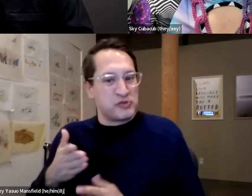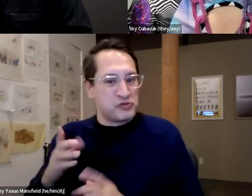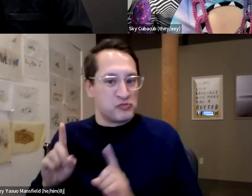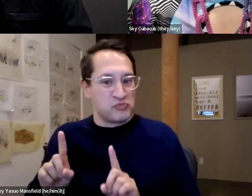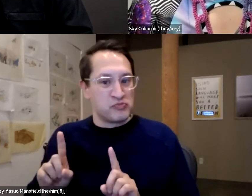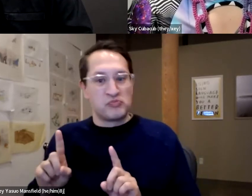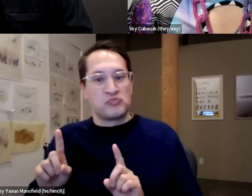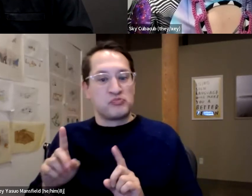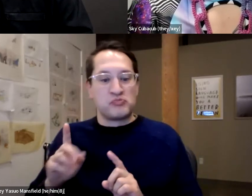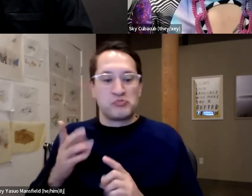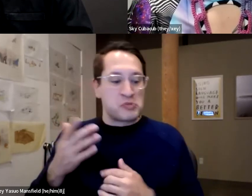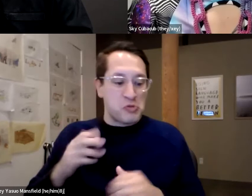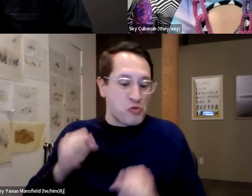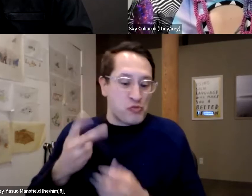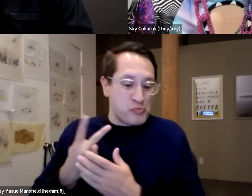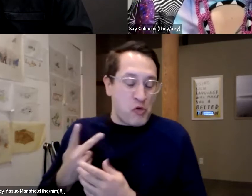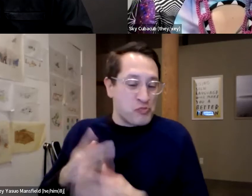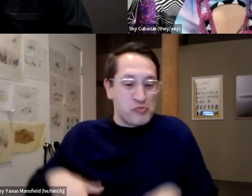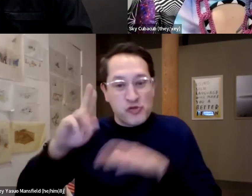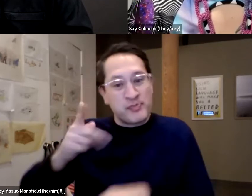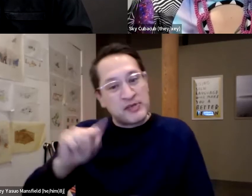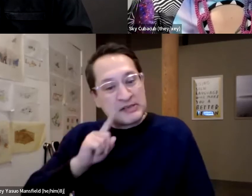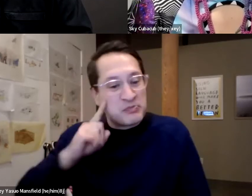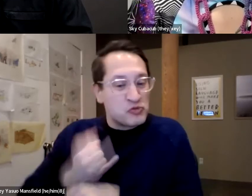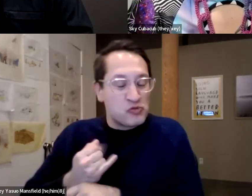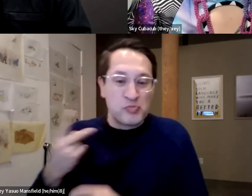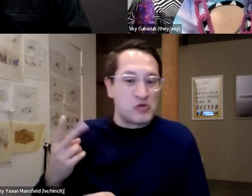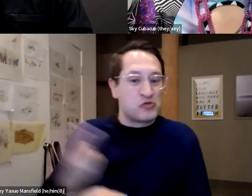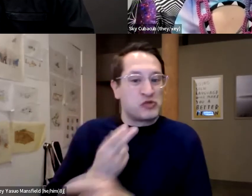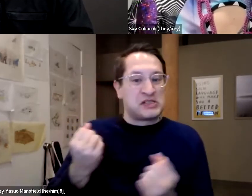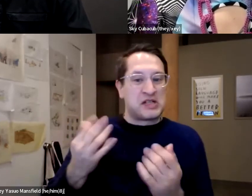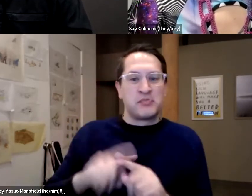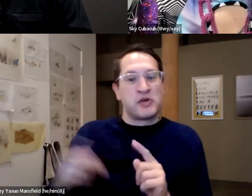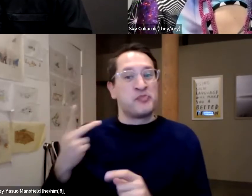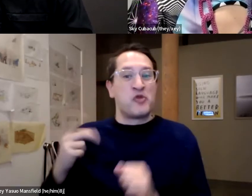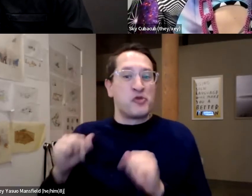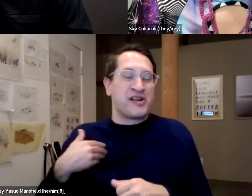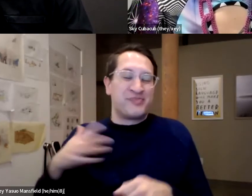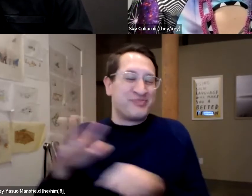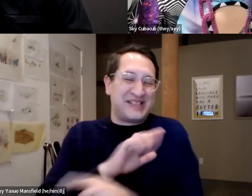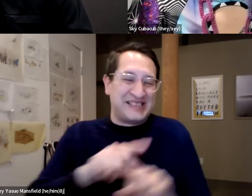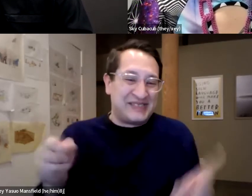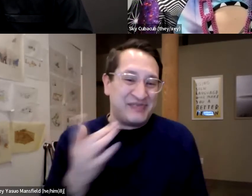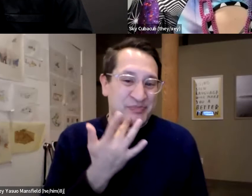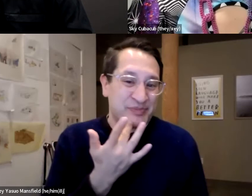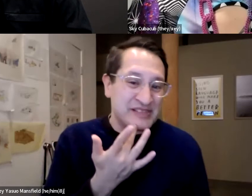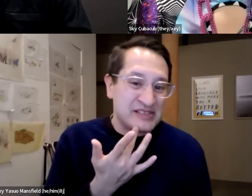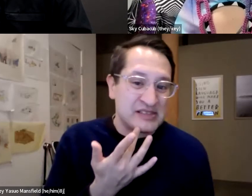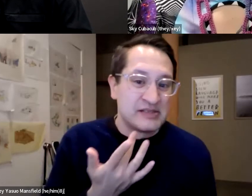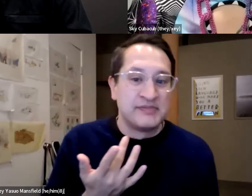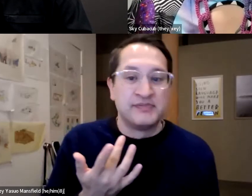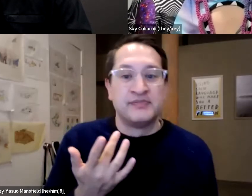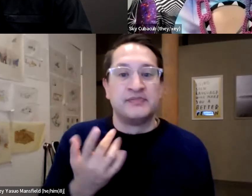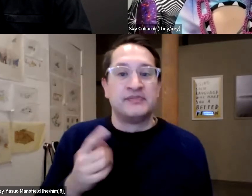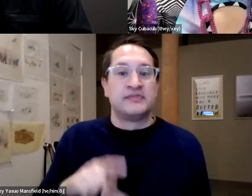similar to other deaf people, or we both, grew up at a deaf school, we both use sign language, but we have